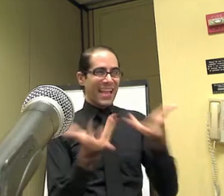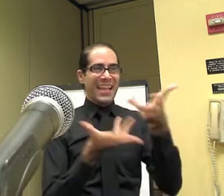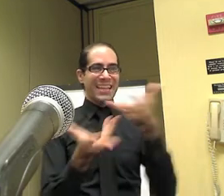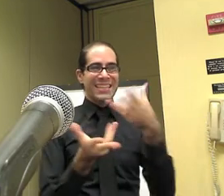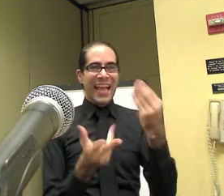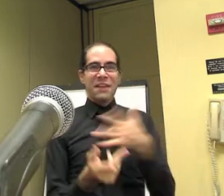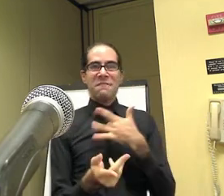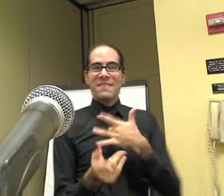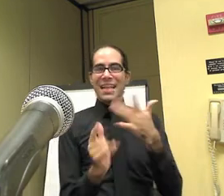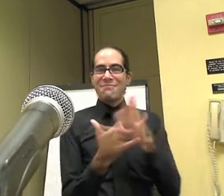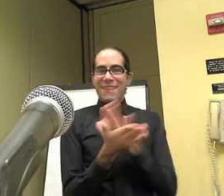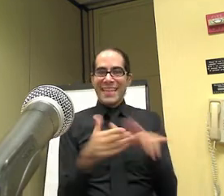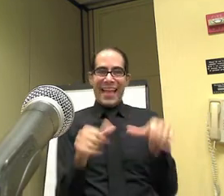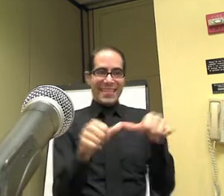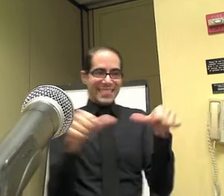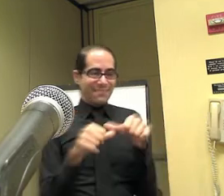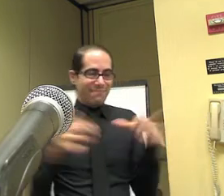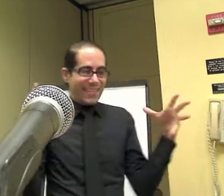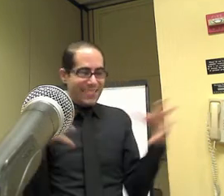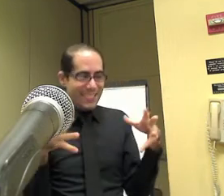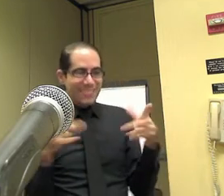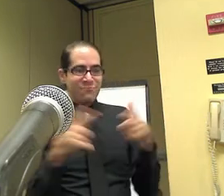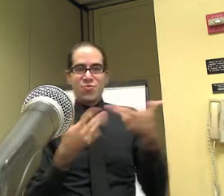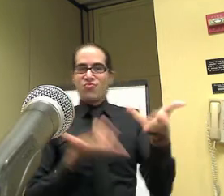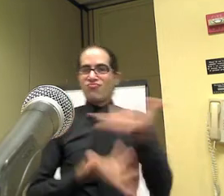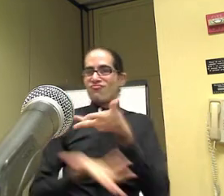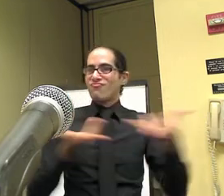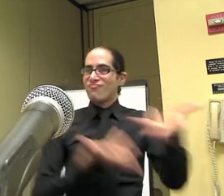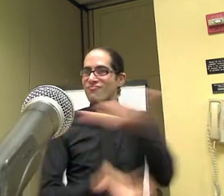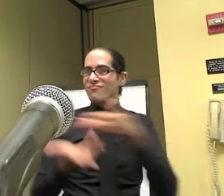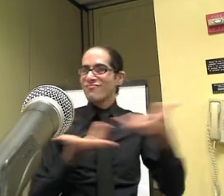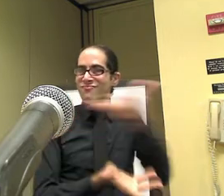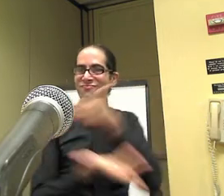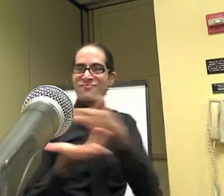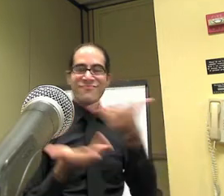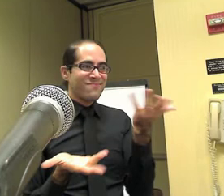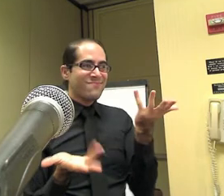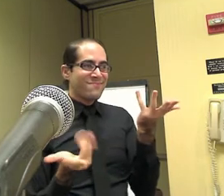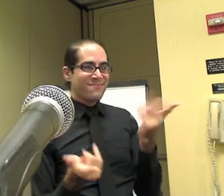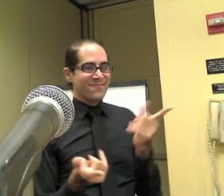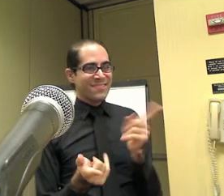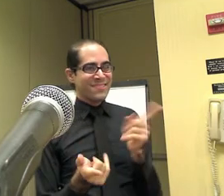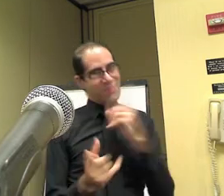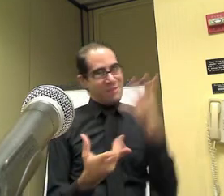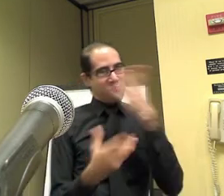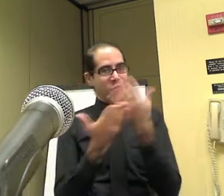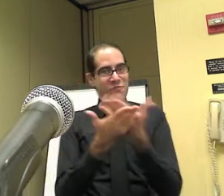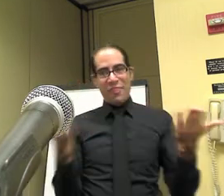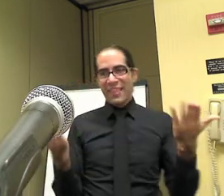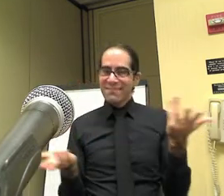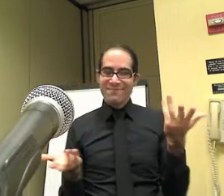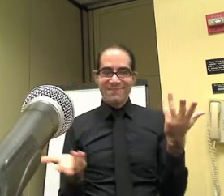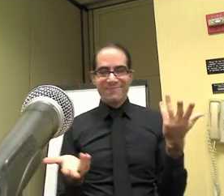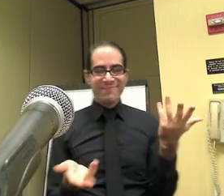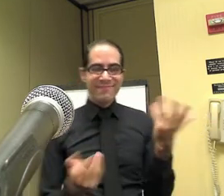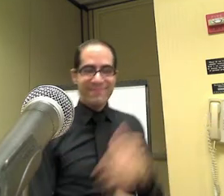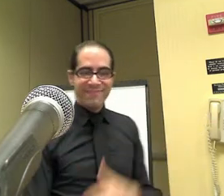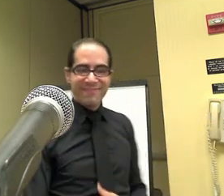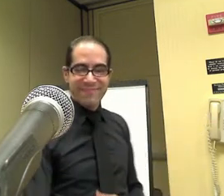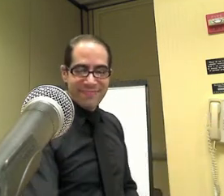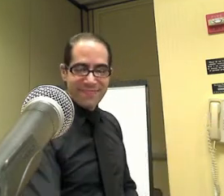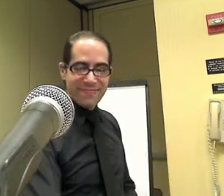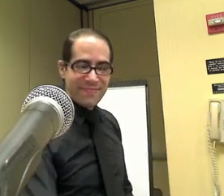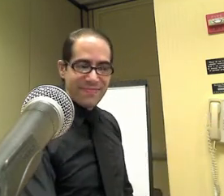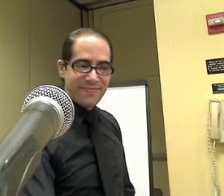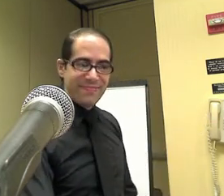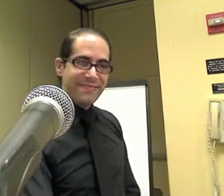so because you're part of the culture. And it's just such a comfort to be able to access that in a language from a deaf person who shares